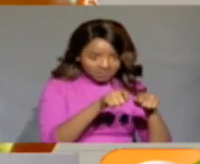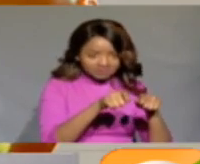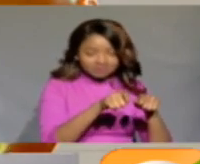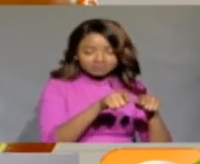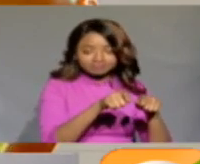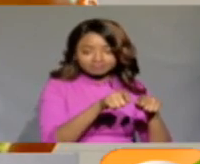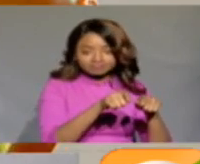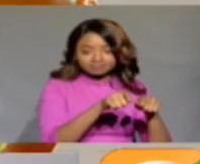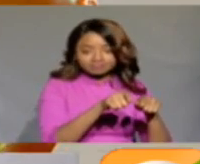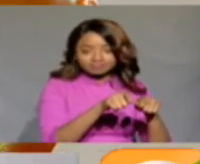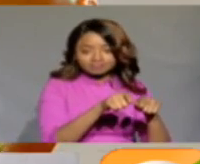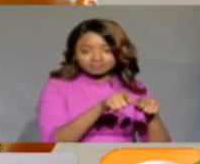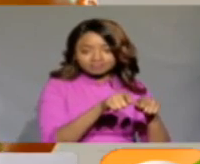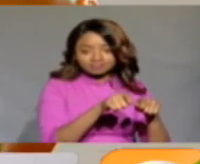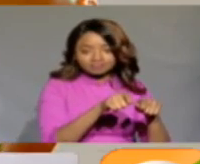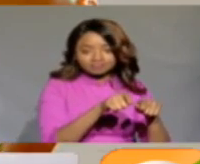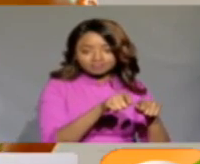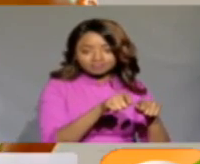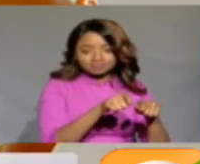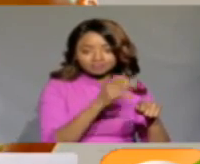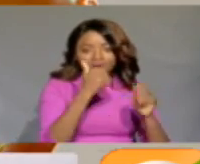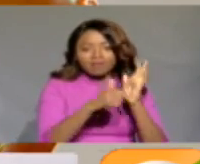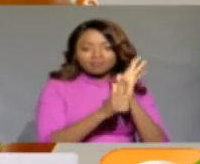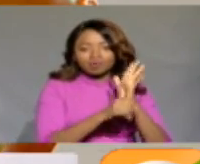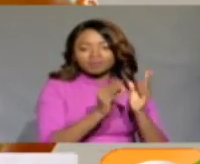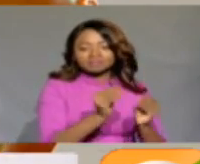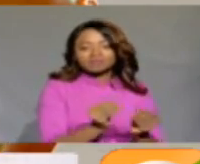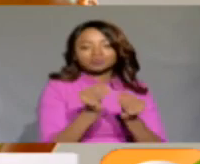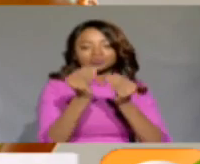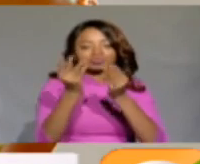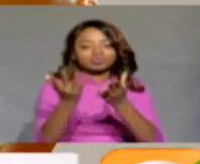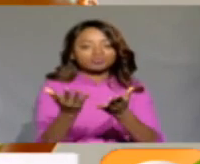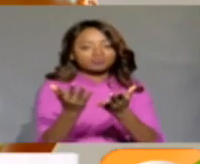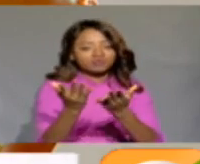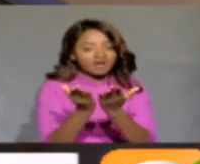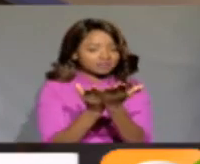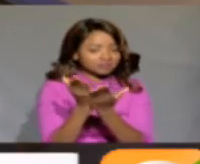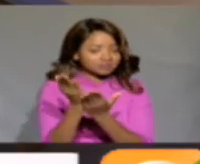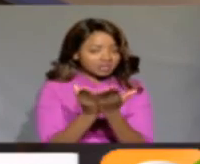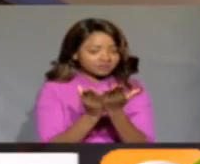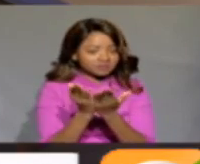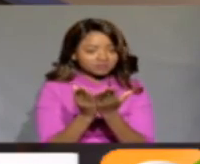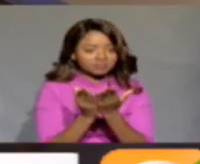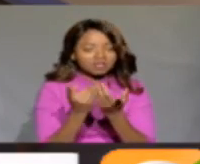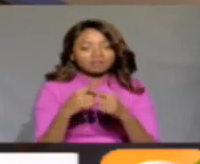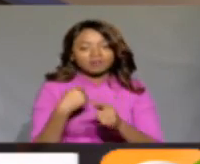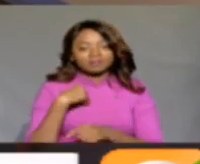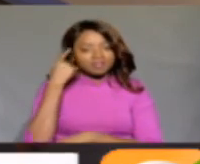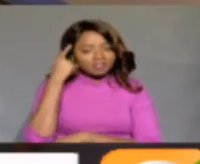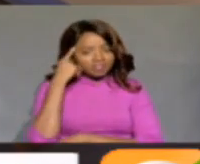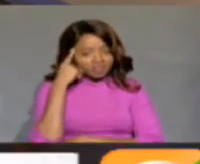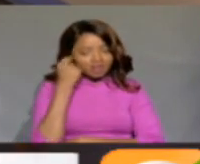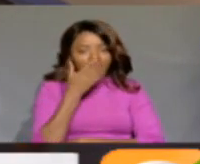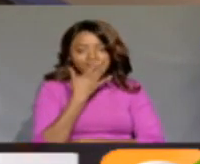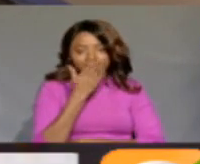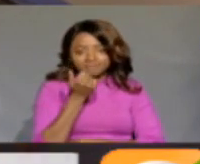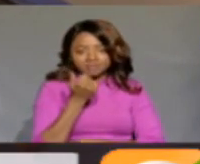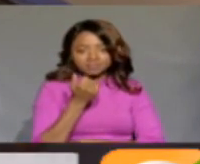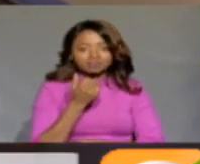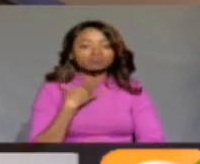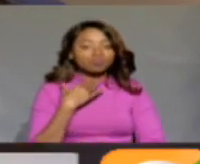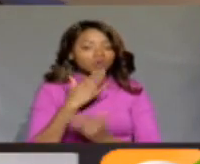because the public is still entitled to services that its officers are supposed to render, I think that it should really help us